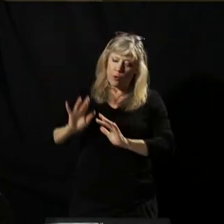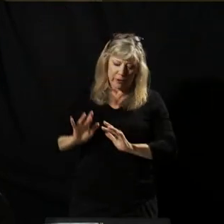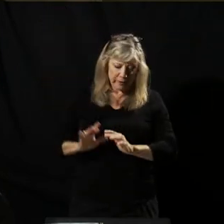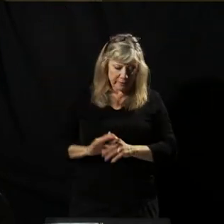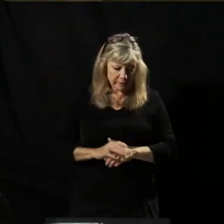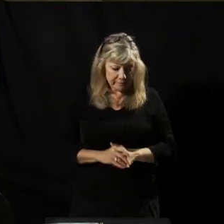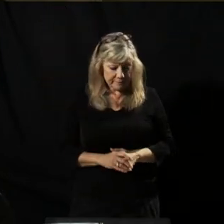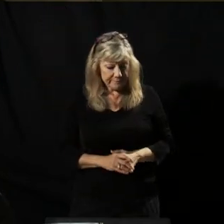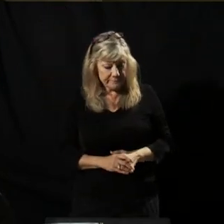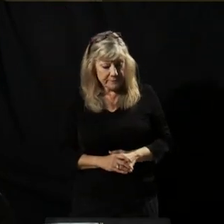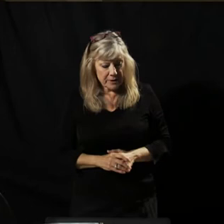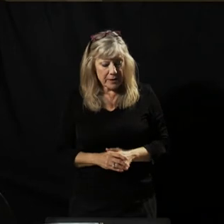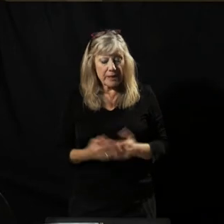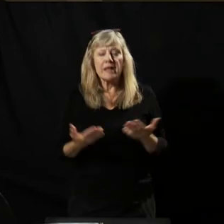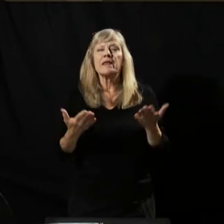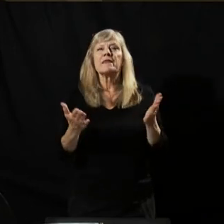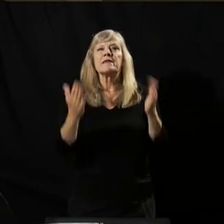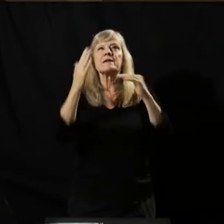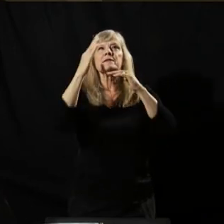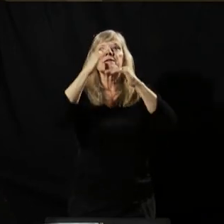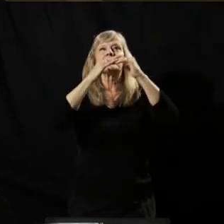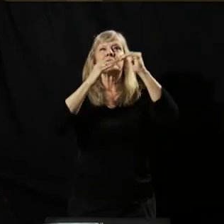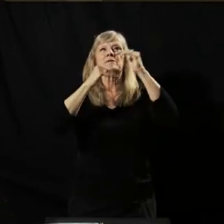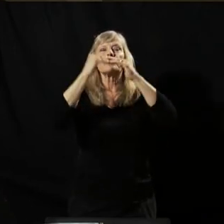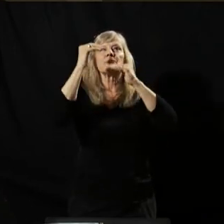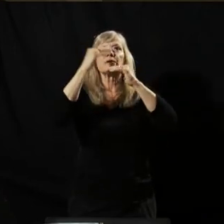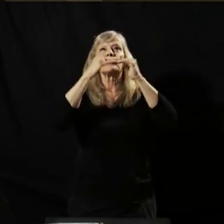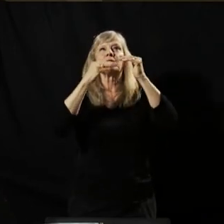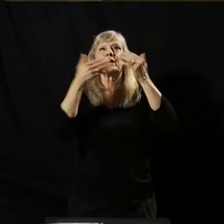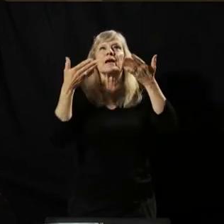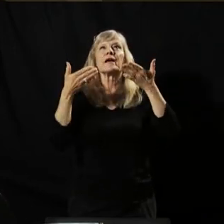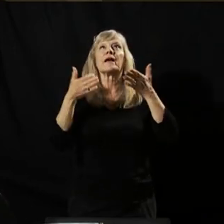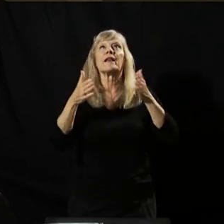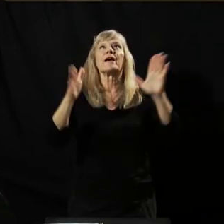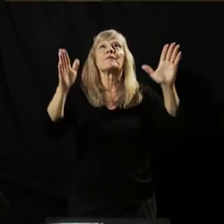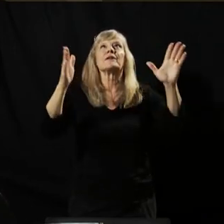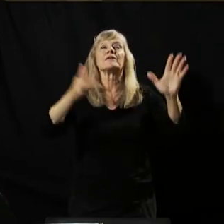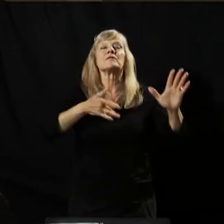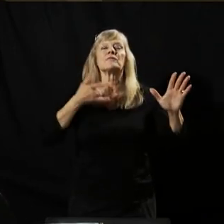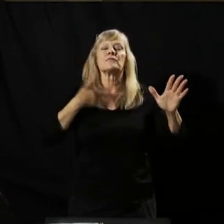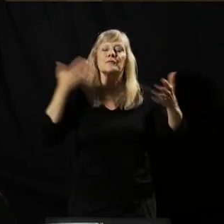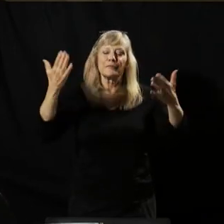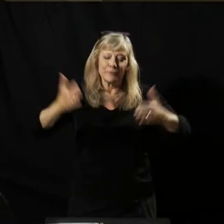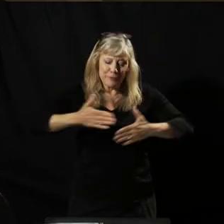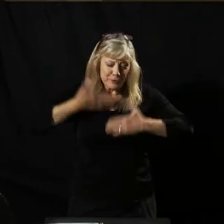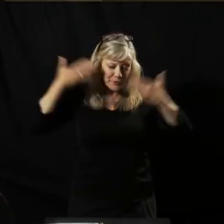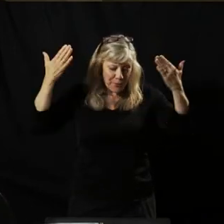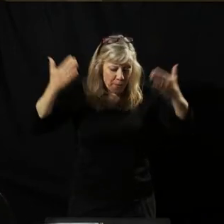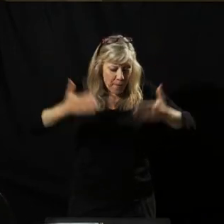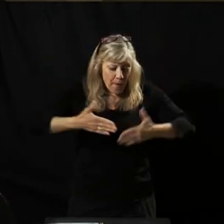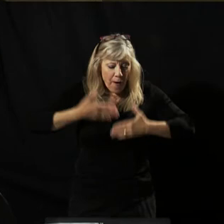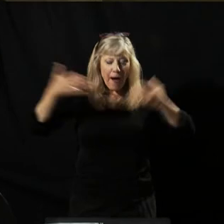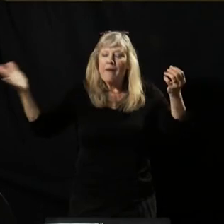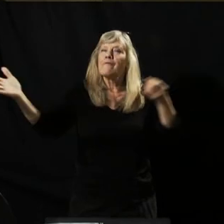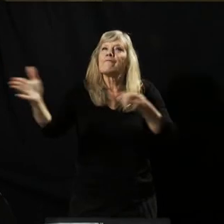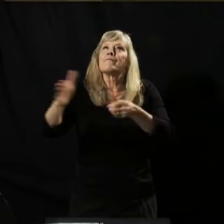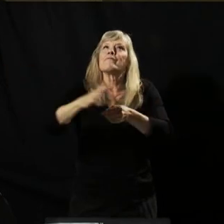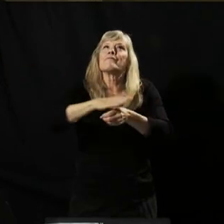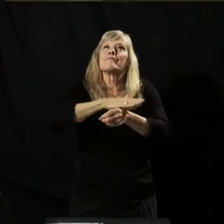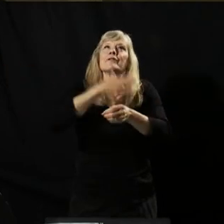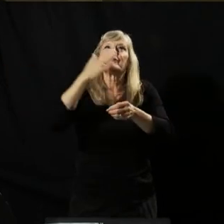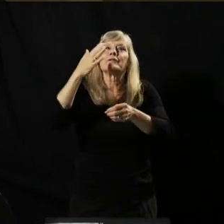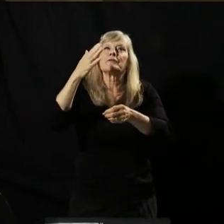Let this holy building shake with joy, filled with the